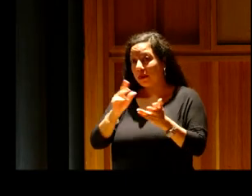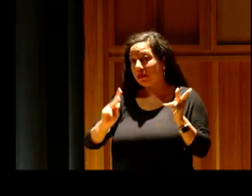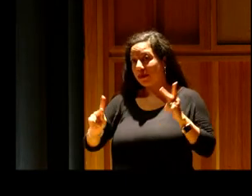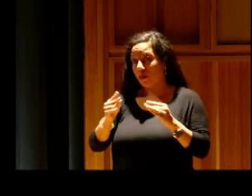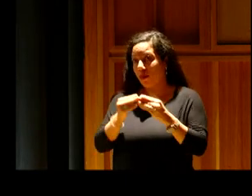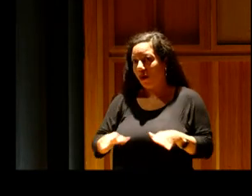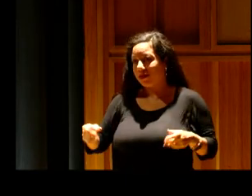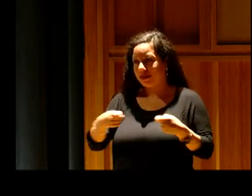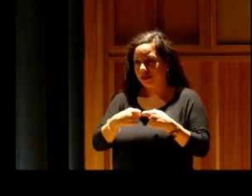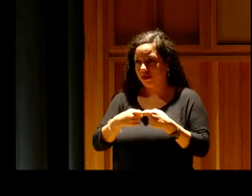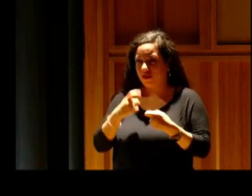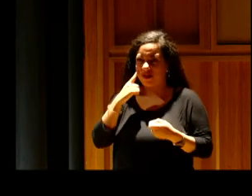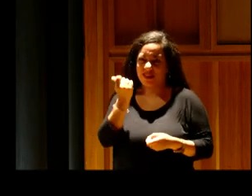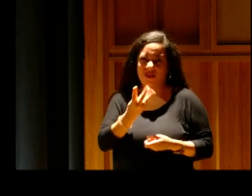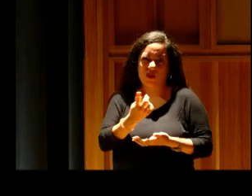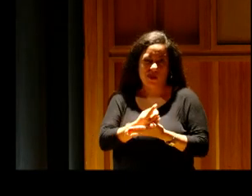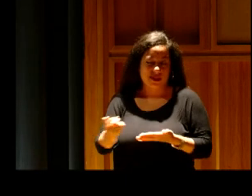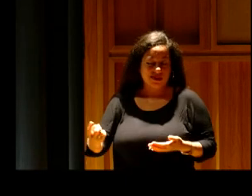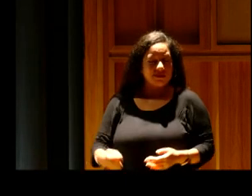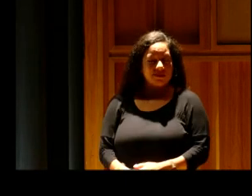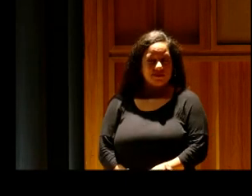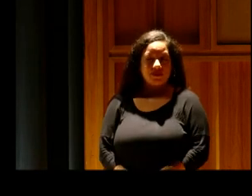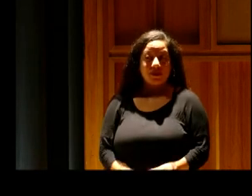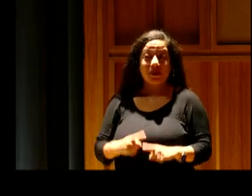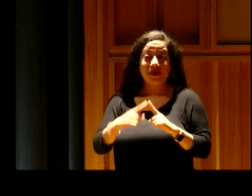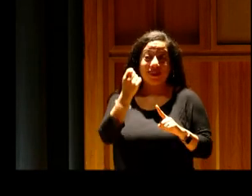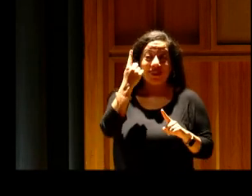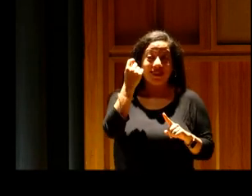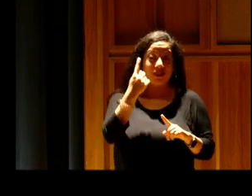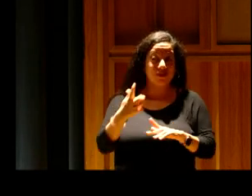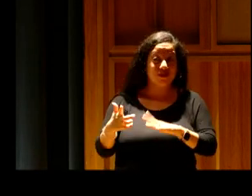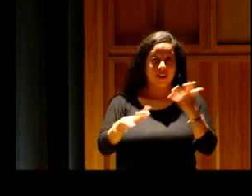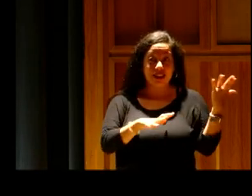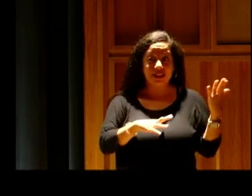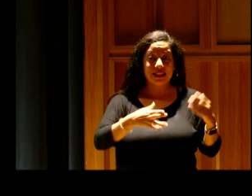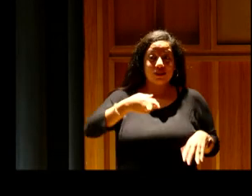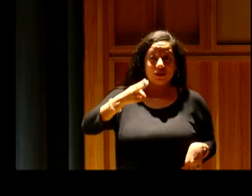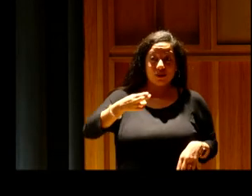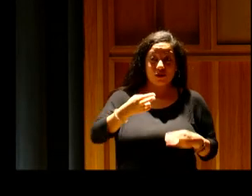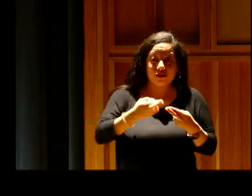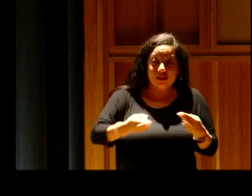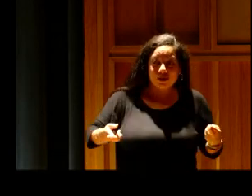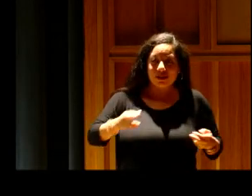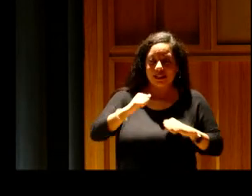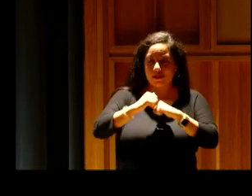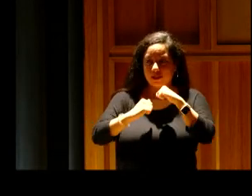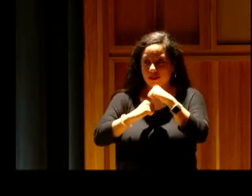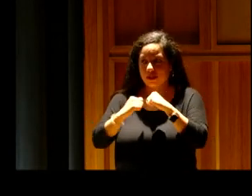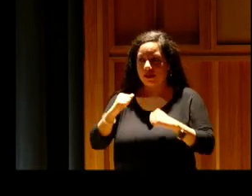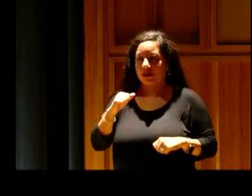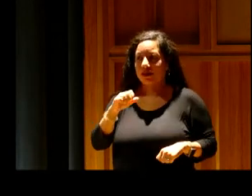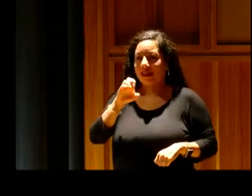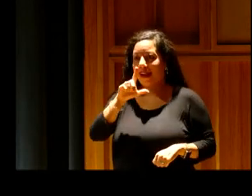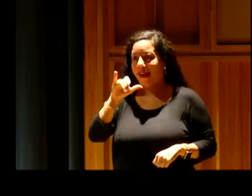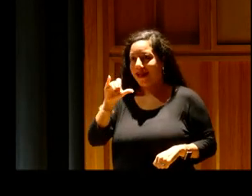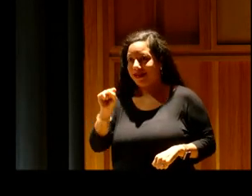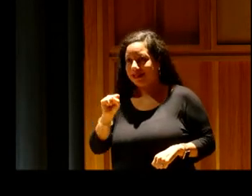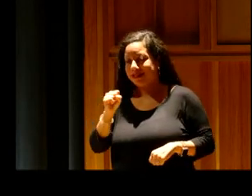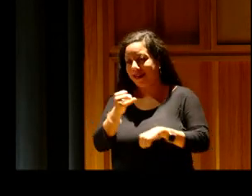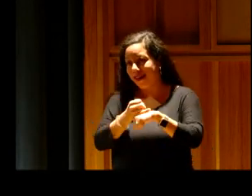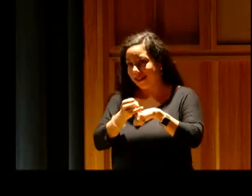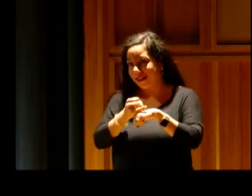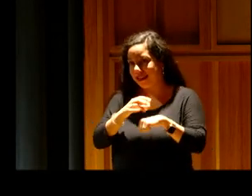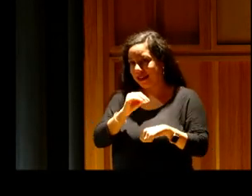weeks. But it also wrecked historic resources and infrastructure at Ellis Island and Liberty